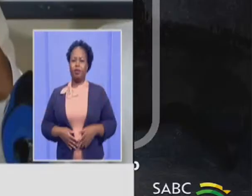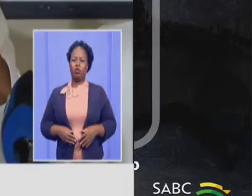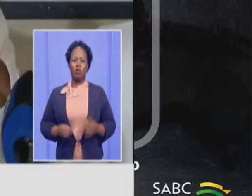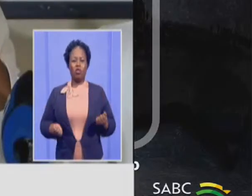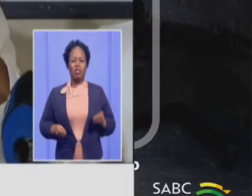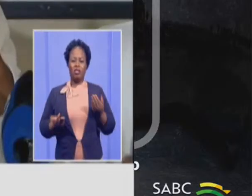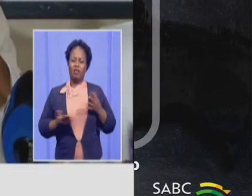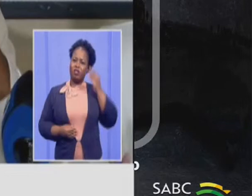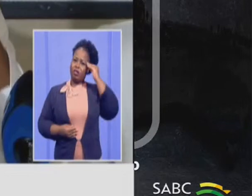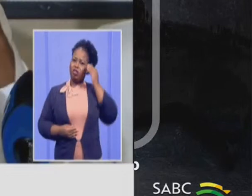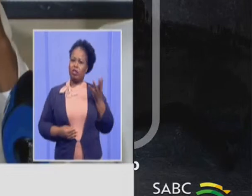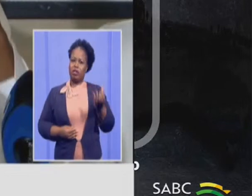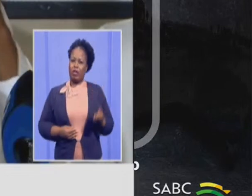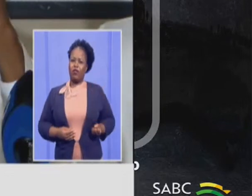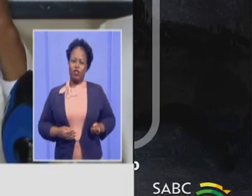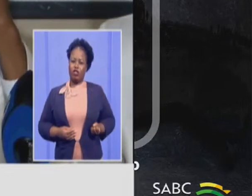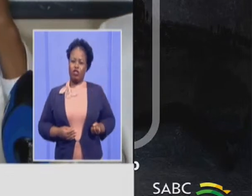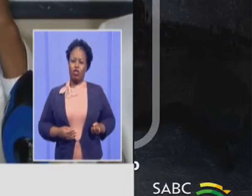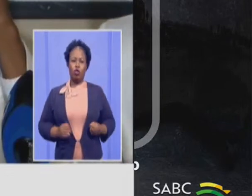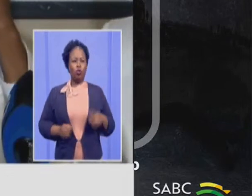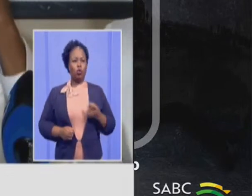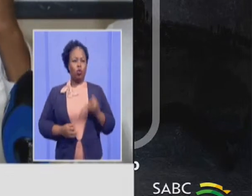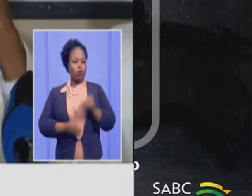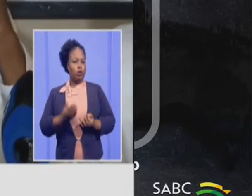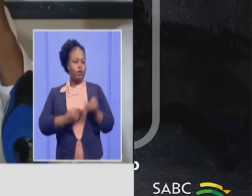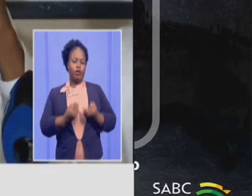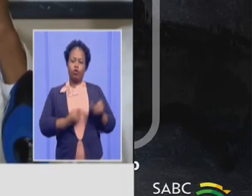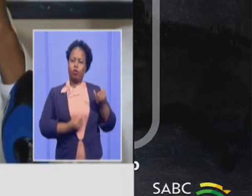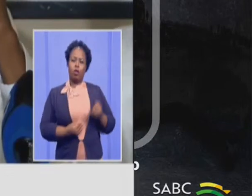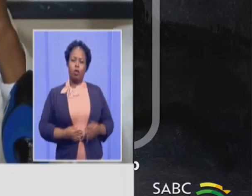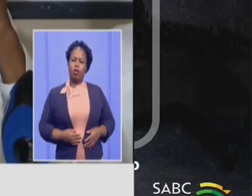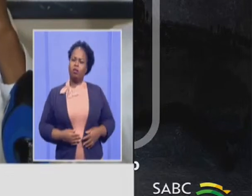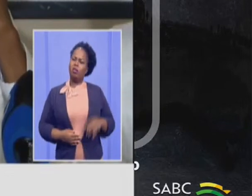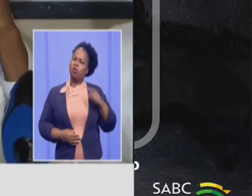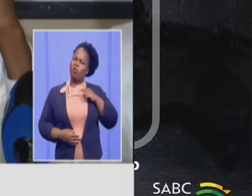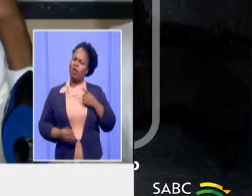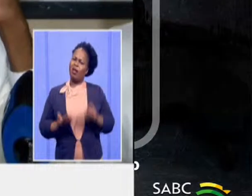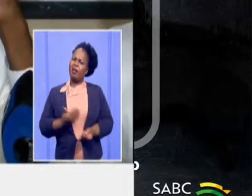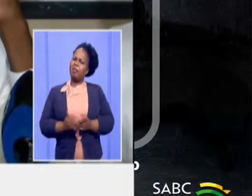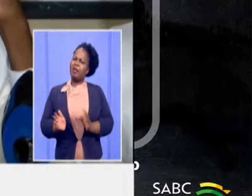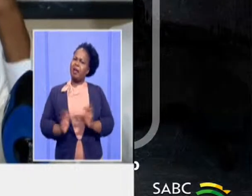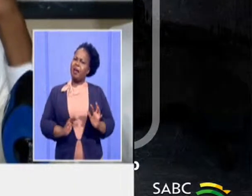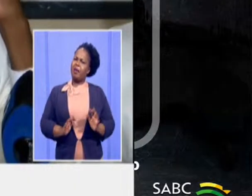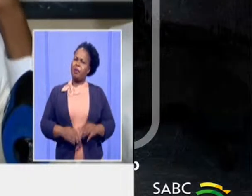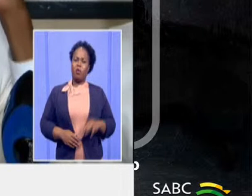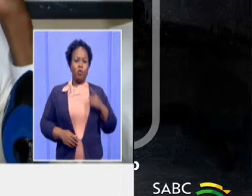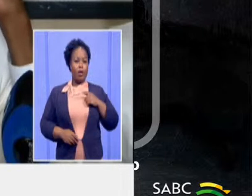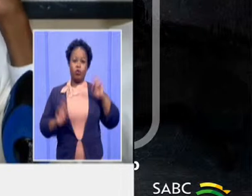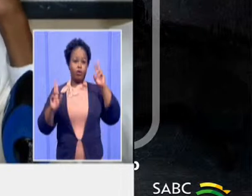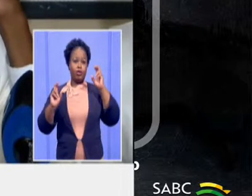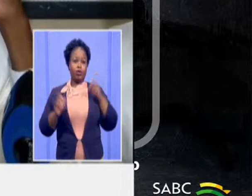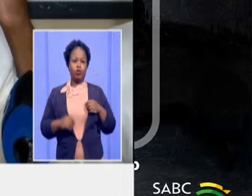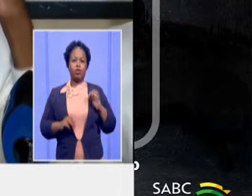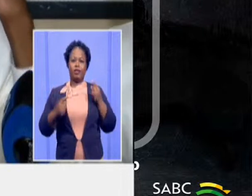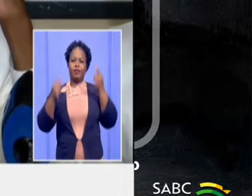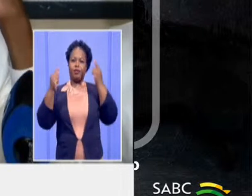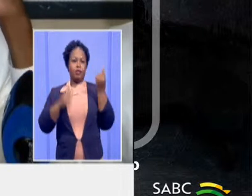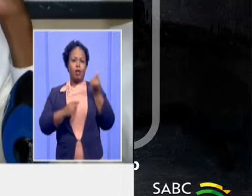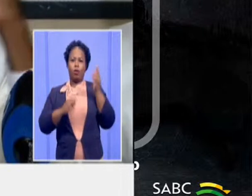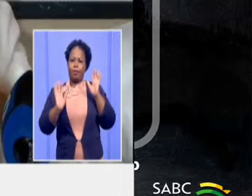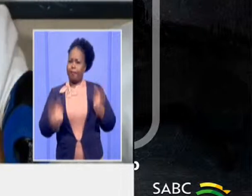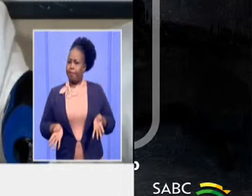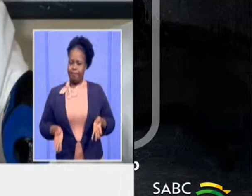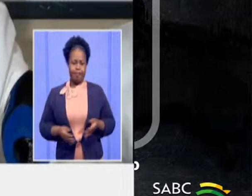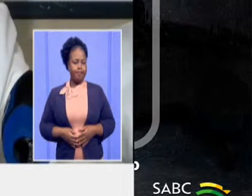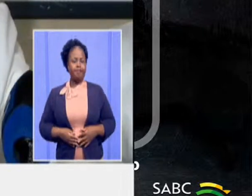in their self-interest, or it's just a group of individuals. What causes this thing? Because it's not an issue which is at Wits alone, but it's an issue